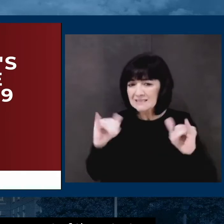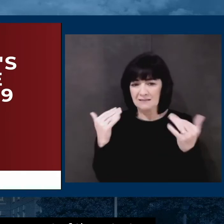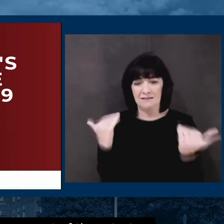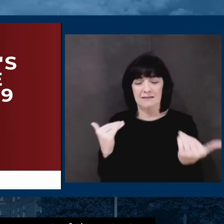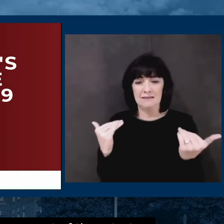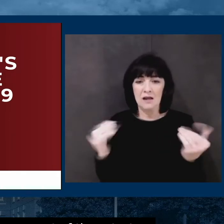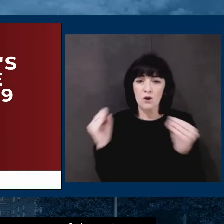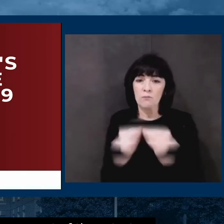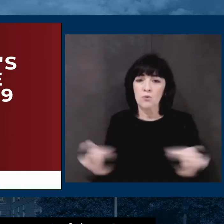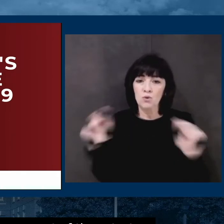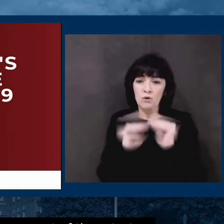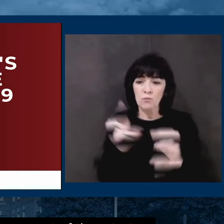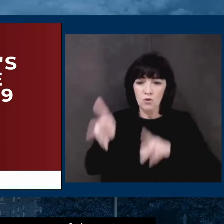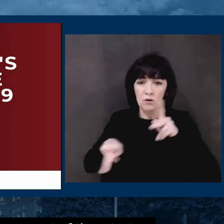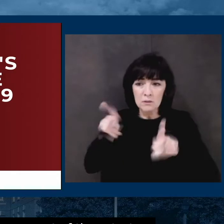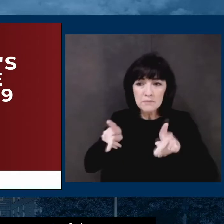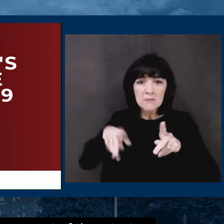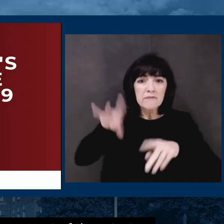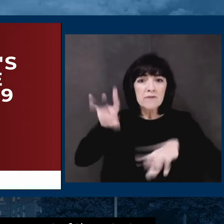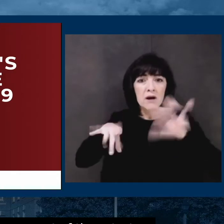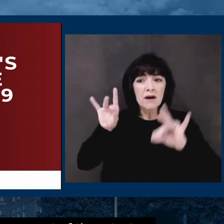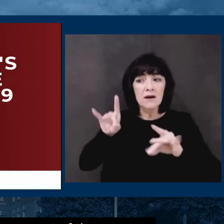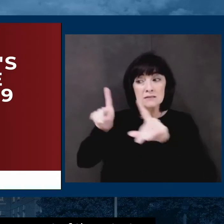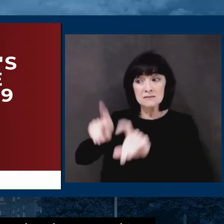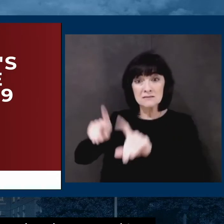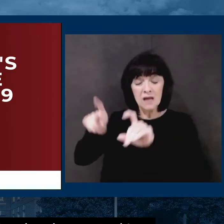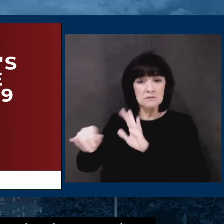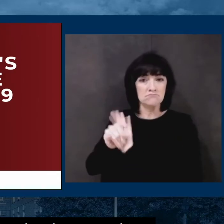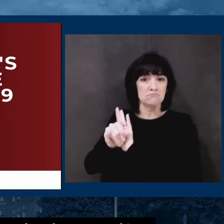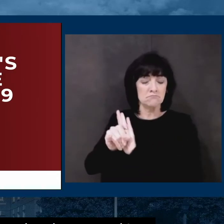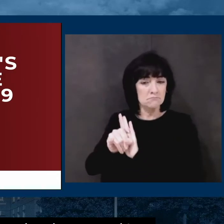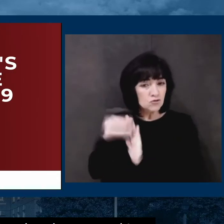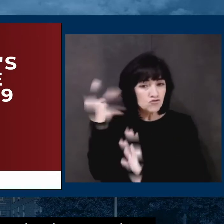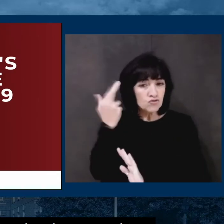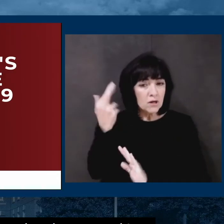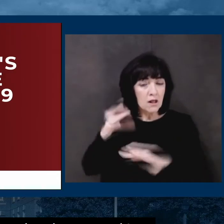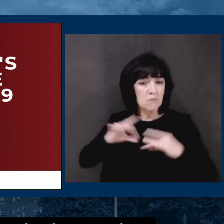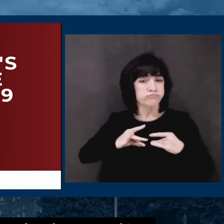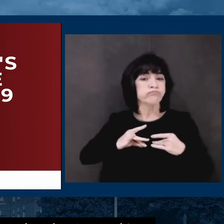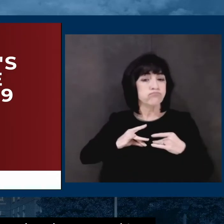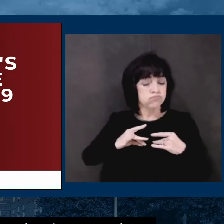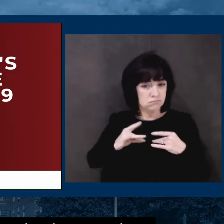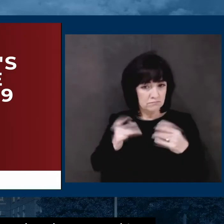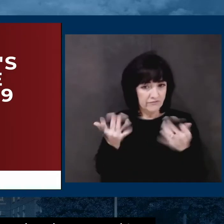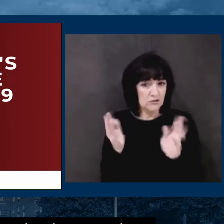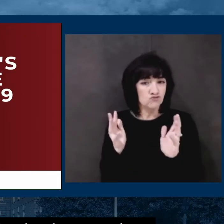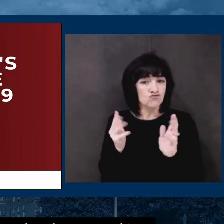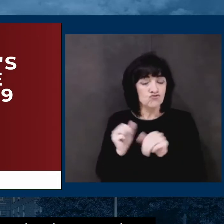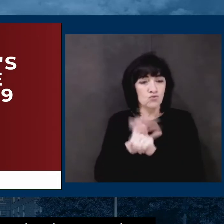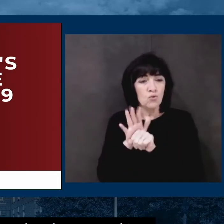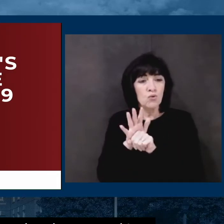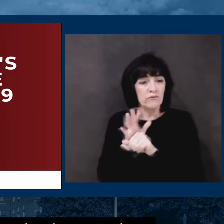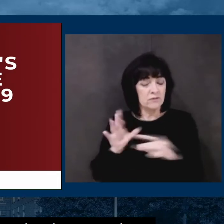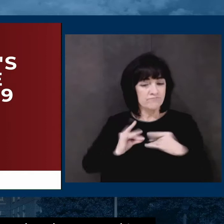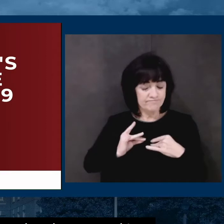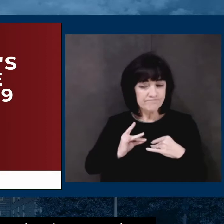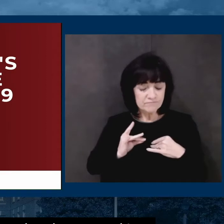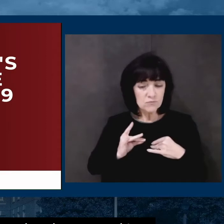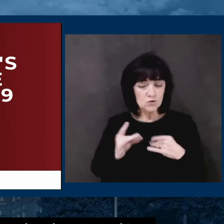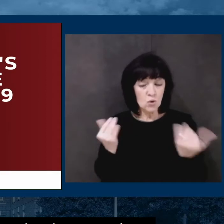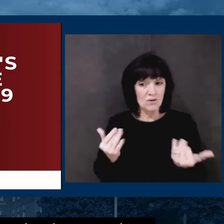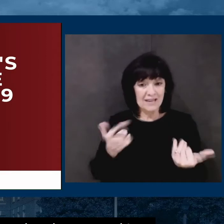some big decisions to make this week as we assess the data, as we look at the areas in